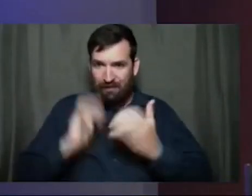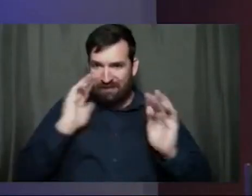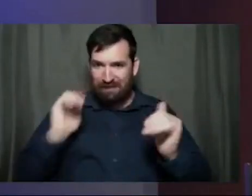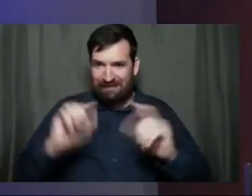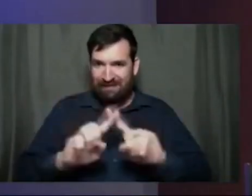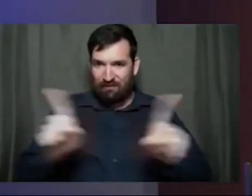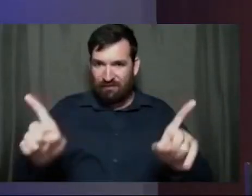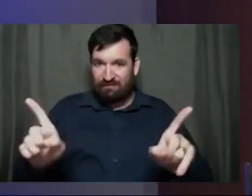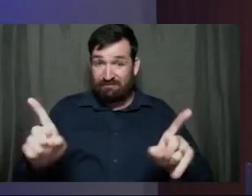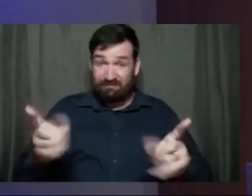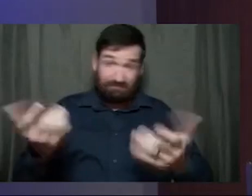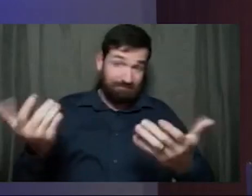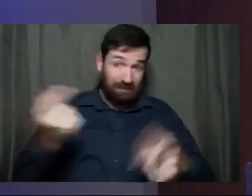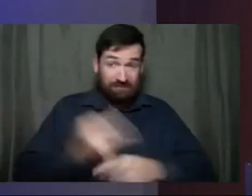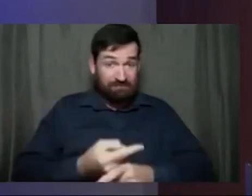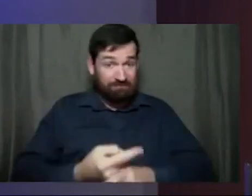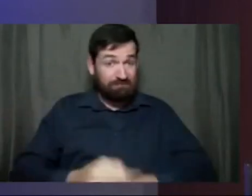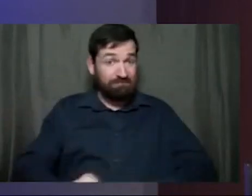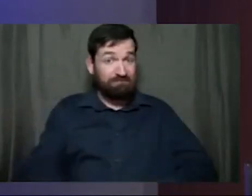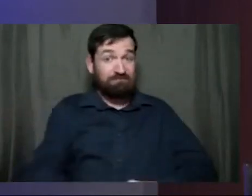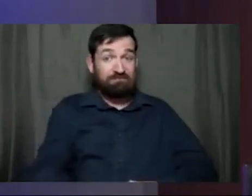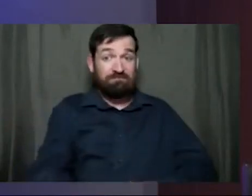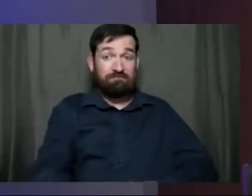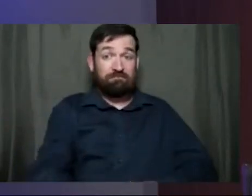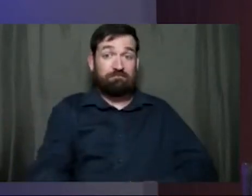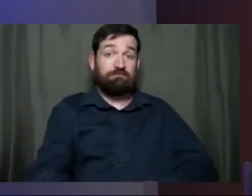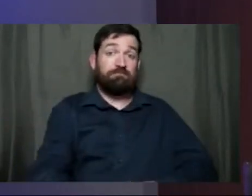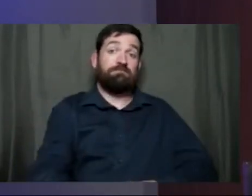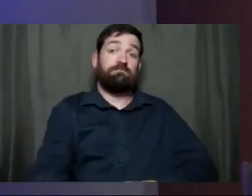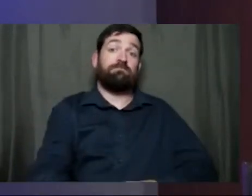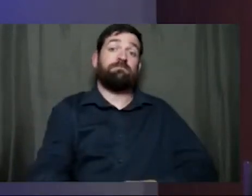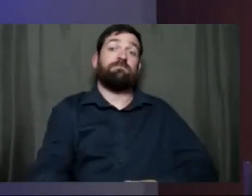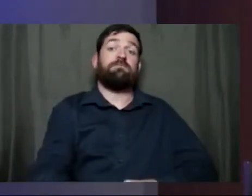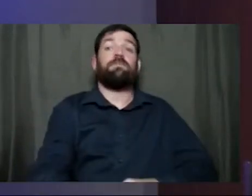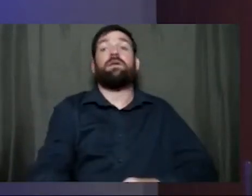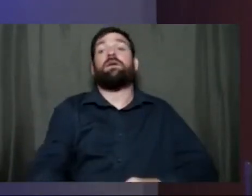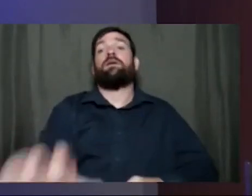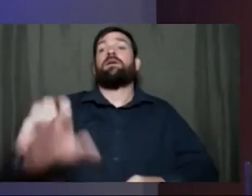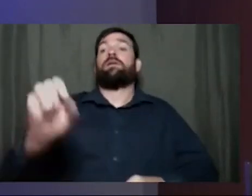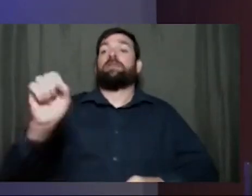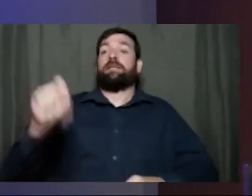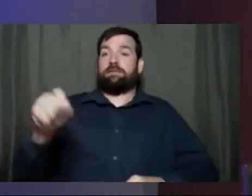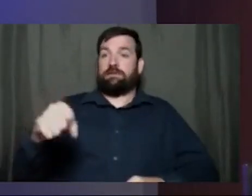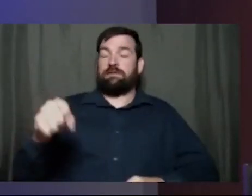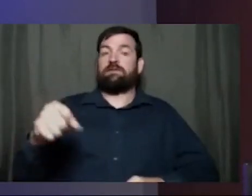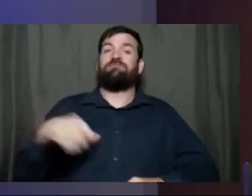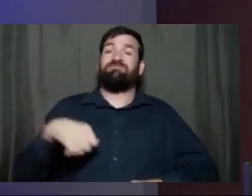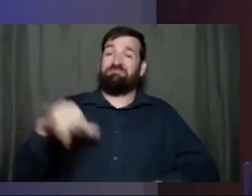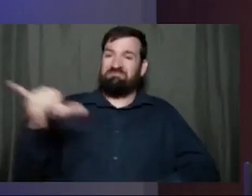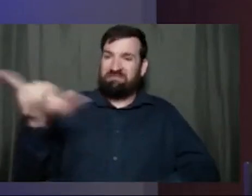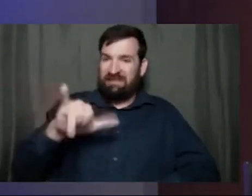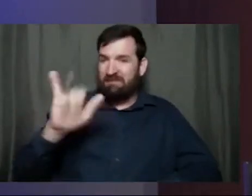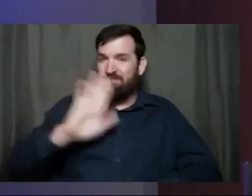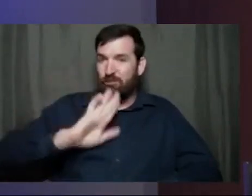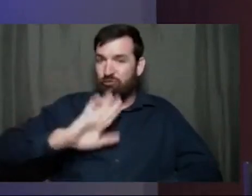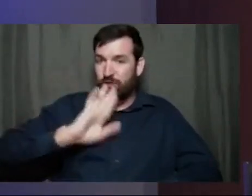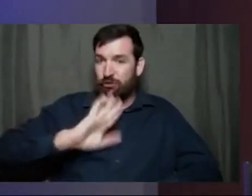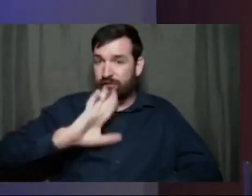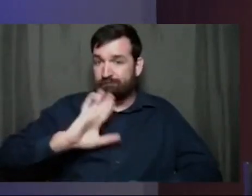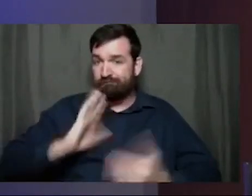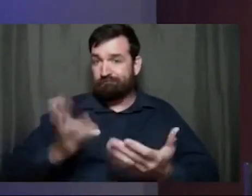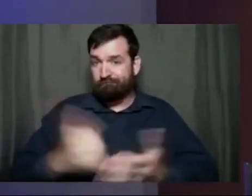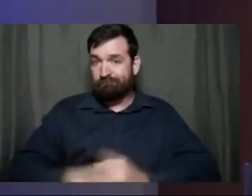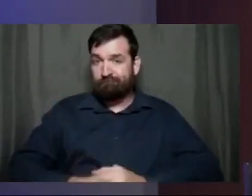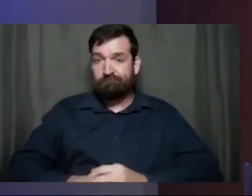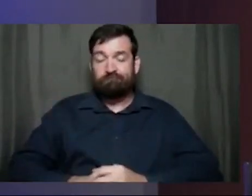say? Yeah, I mean, absolutely. I express the same sort of frustration at what's going on here.